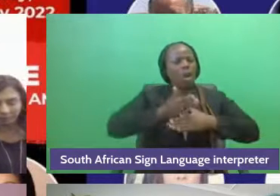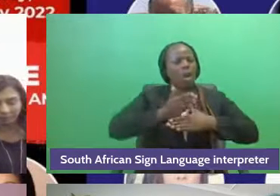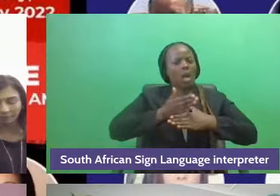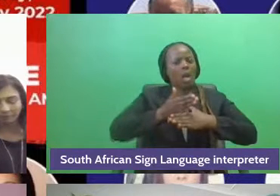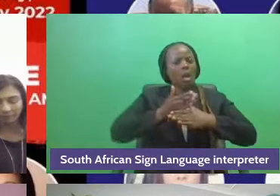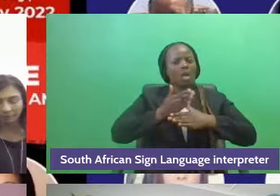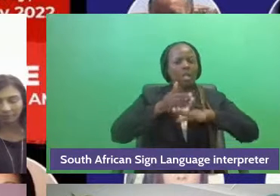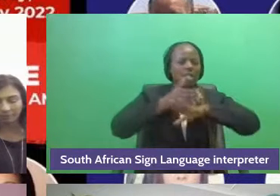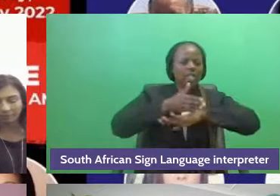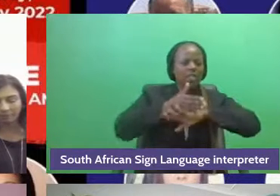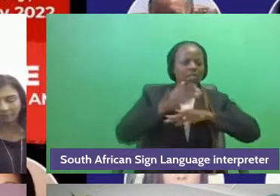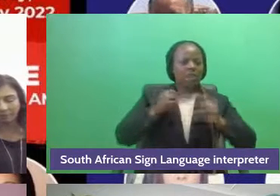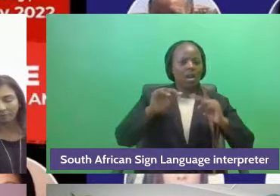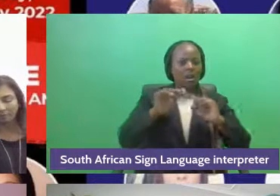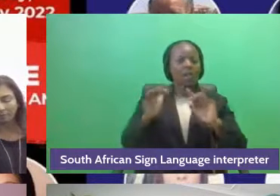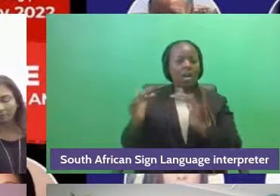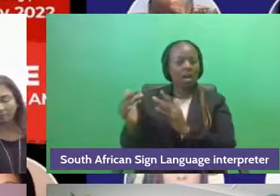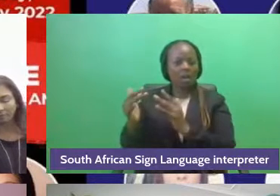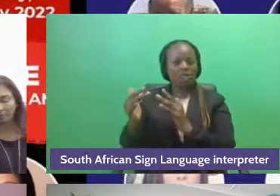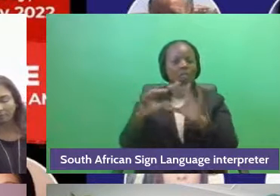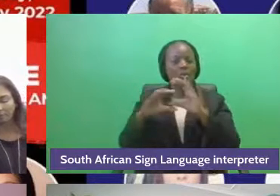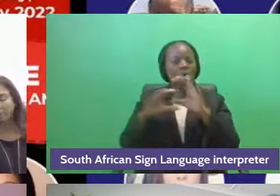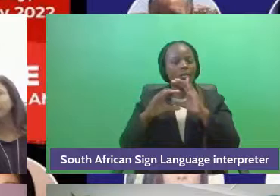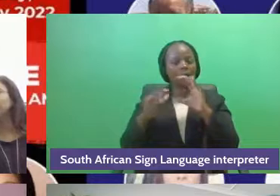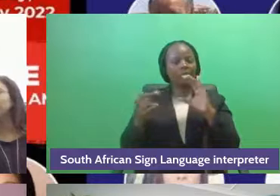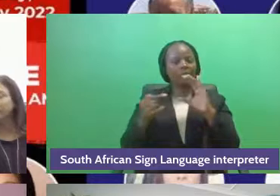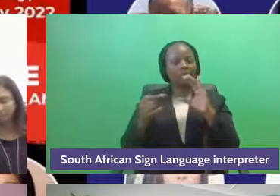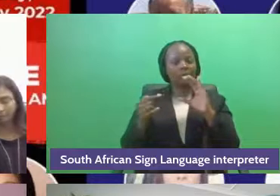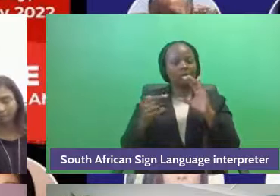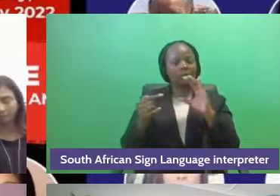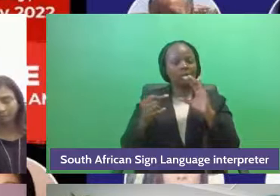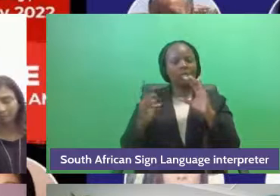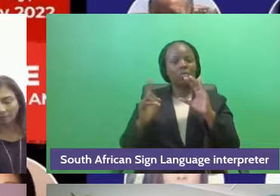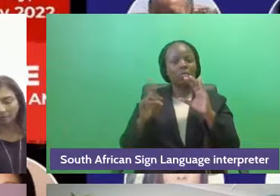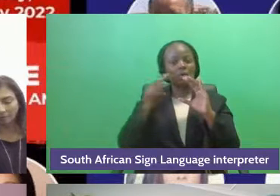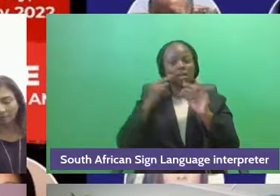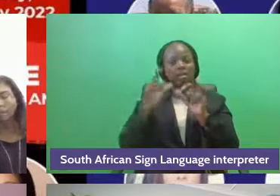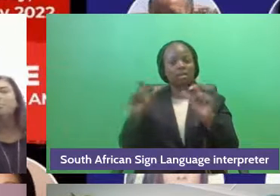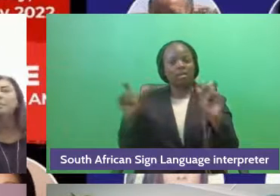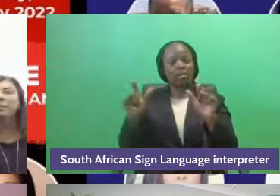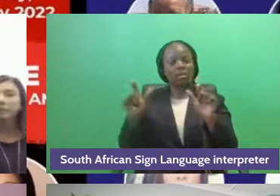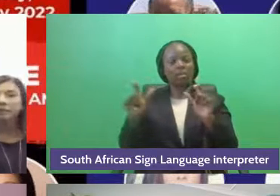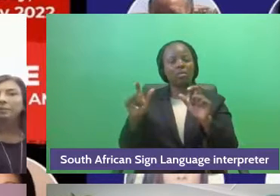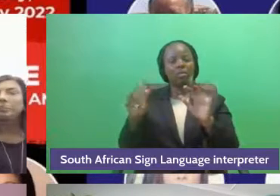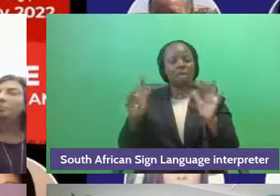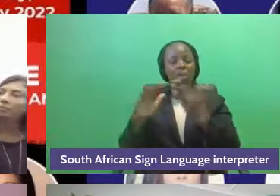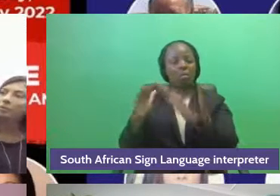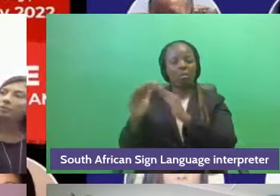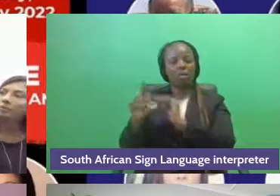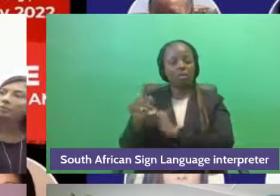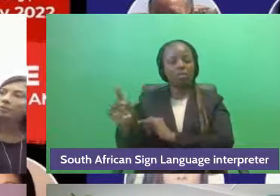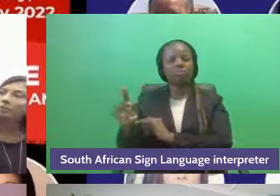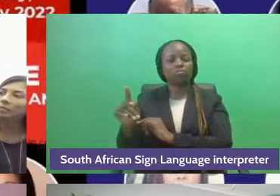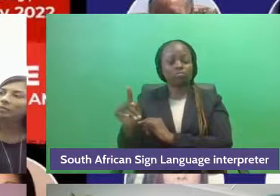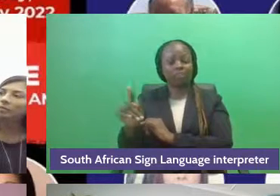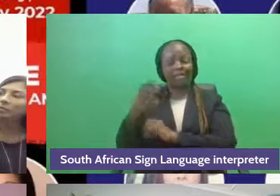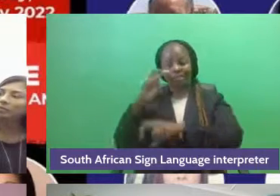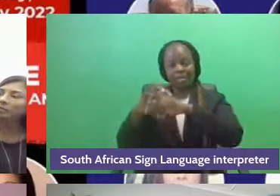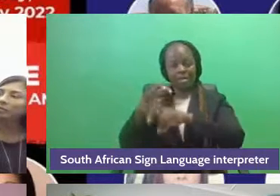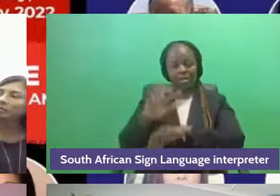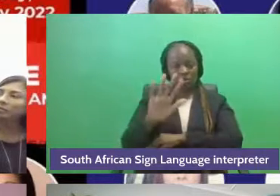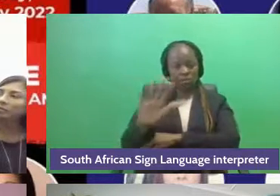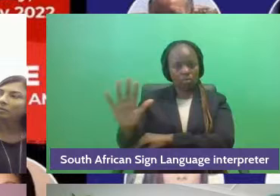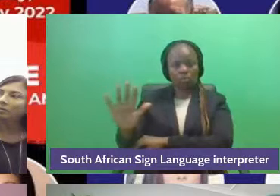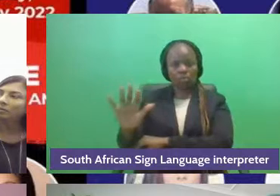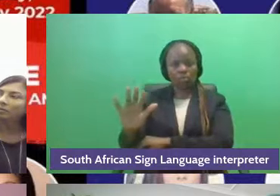interventions are through communicating with deaf people at grassroots level as to their needs. And